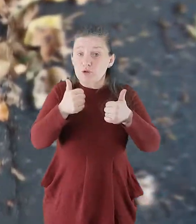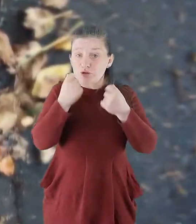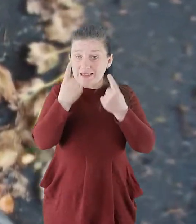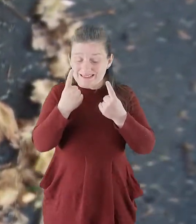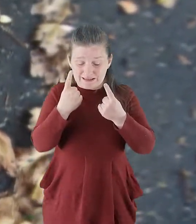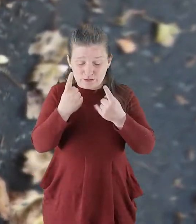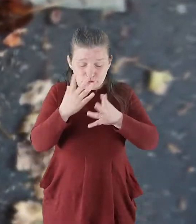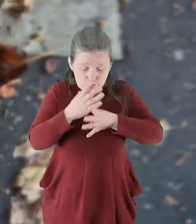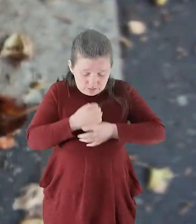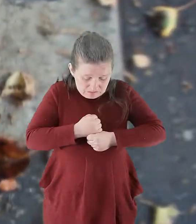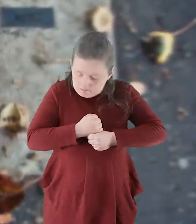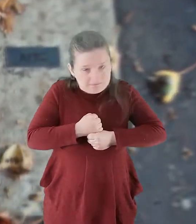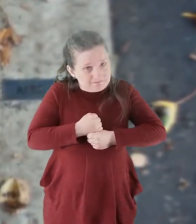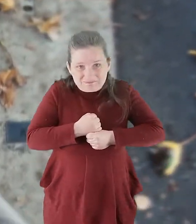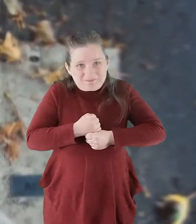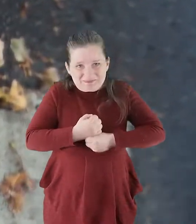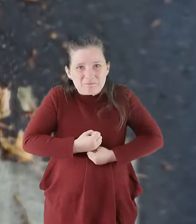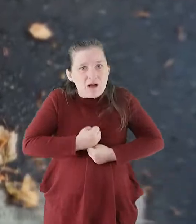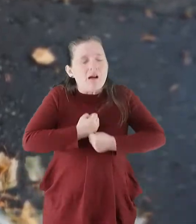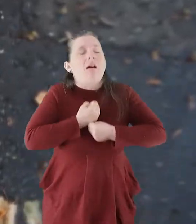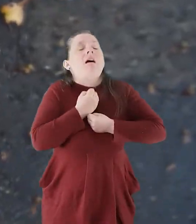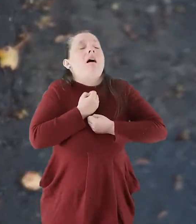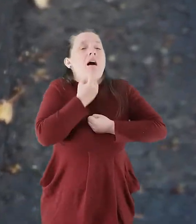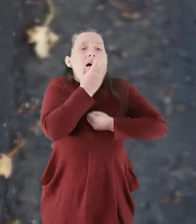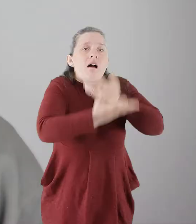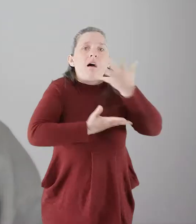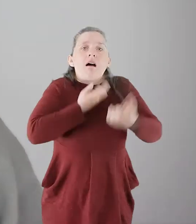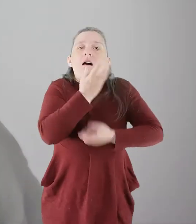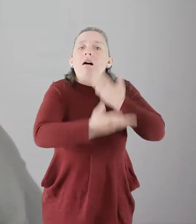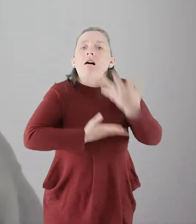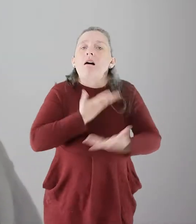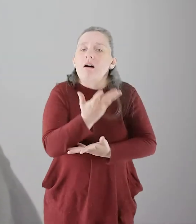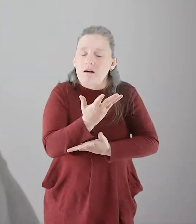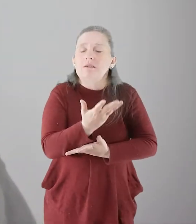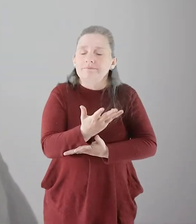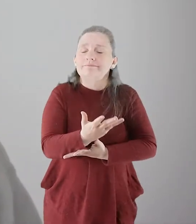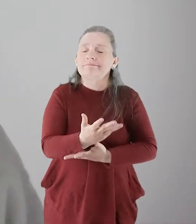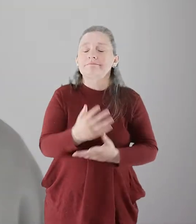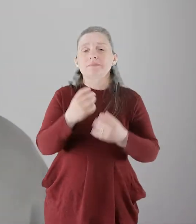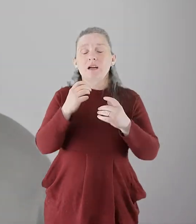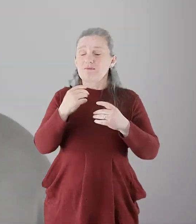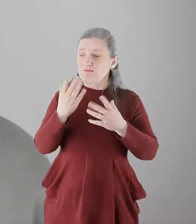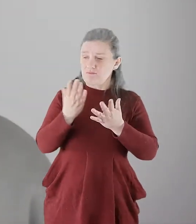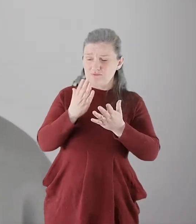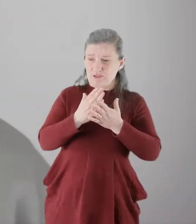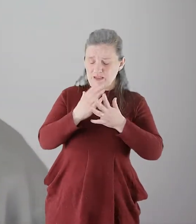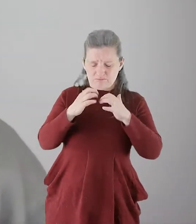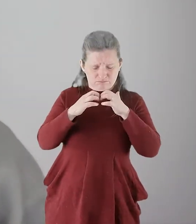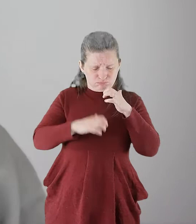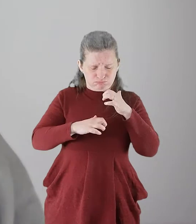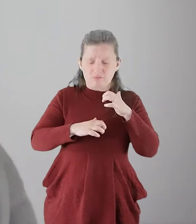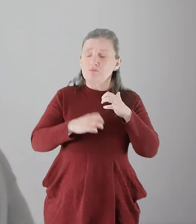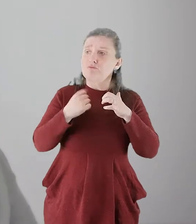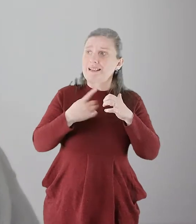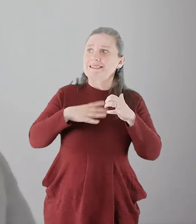to externalize some stuff. Maybe it's good to not keep everything in. It was a wake-up call, and I realized that I need help. But when